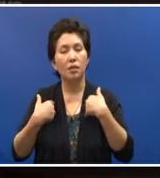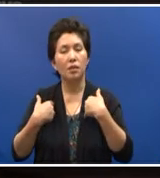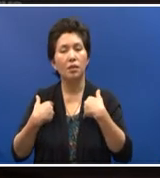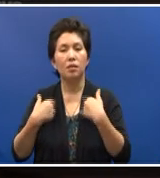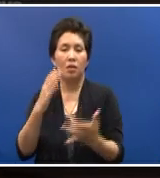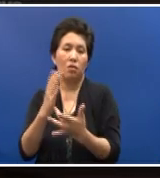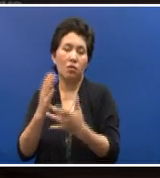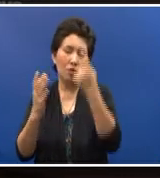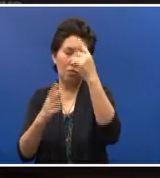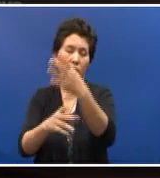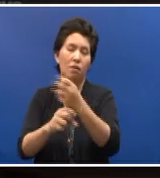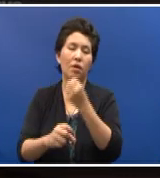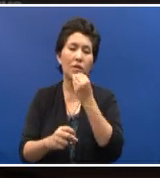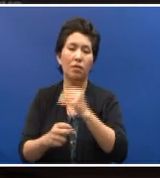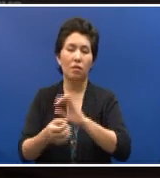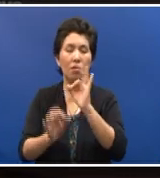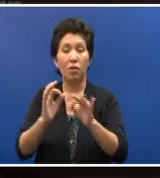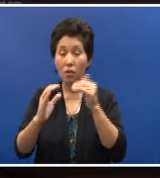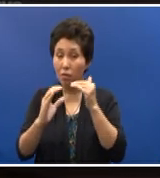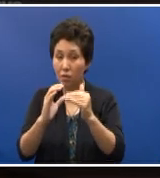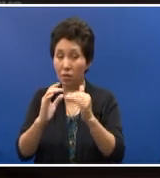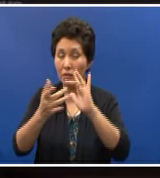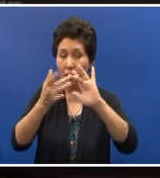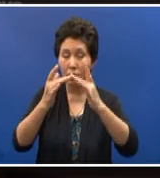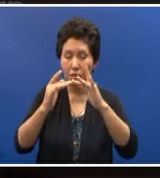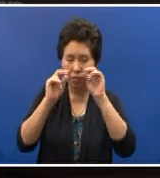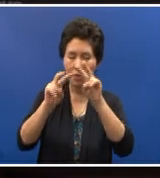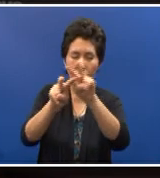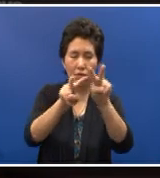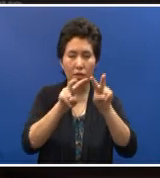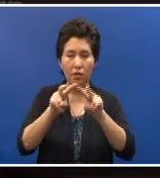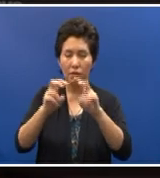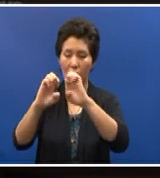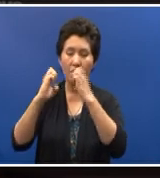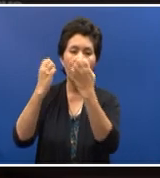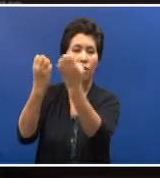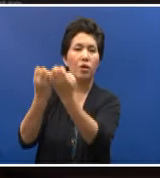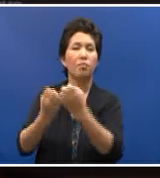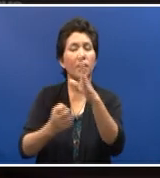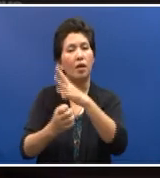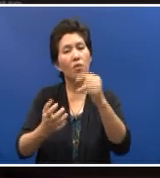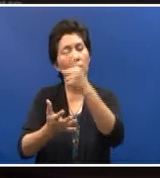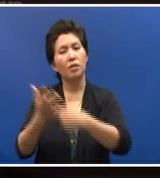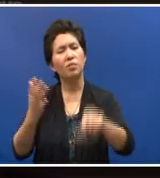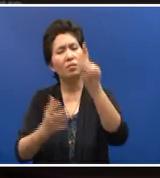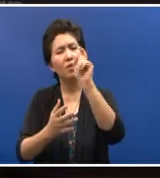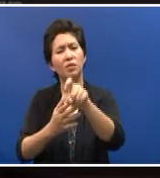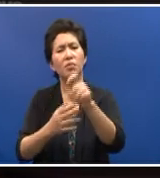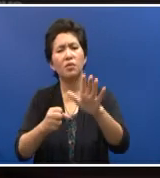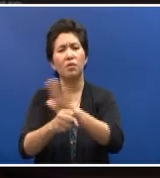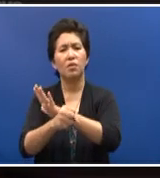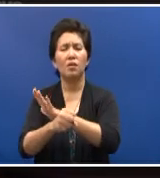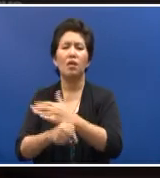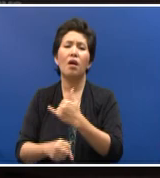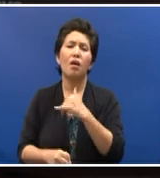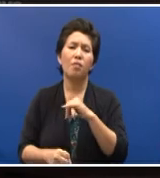in order to interact with his social surroundings, okay, the environment, and for the purpose of accomplishing his daily